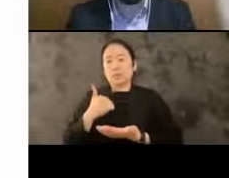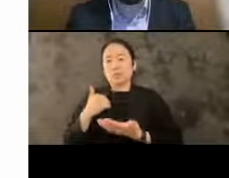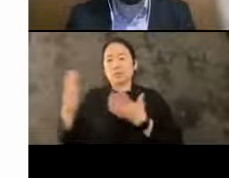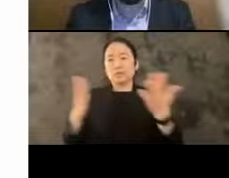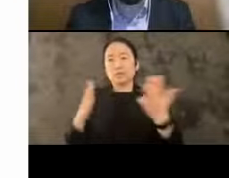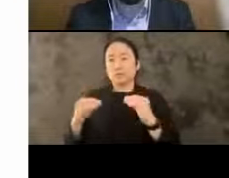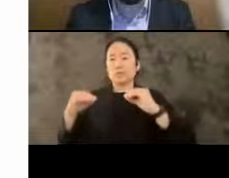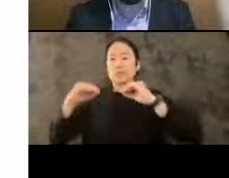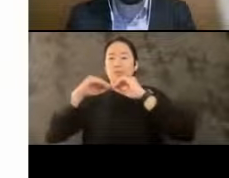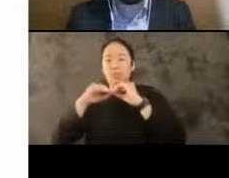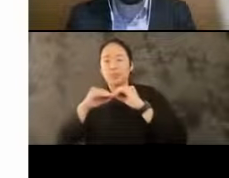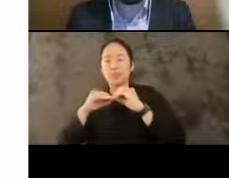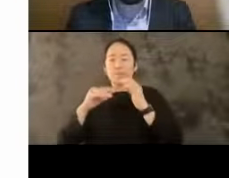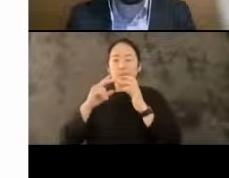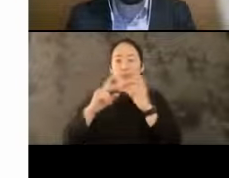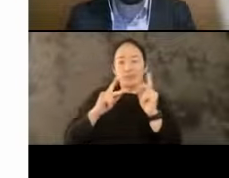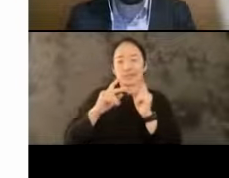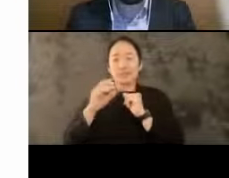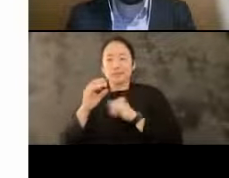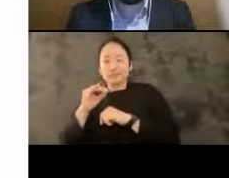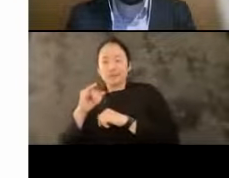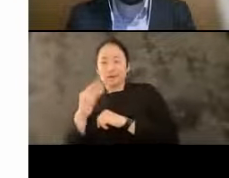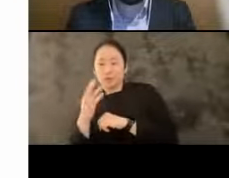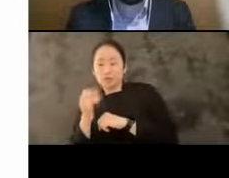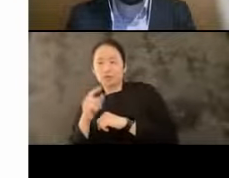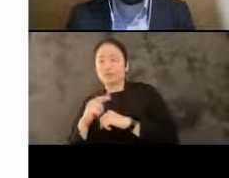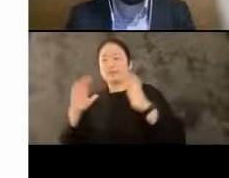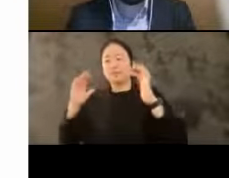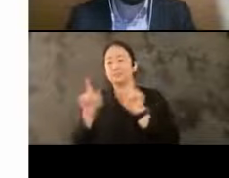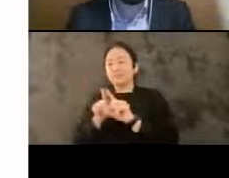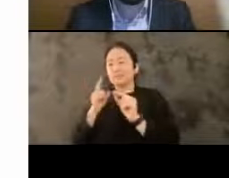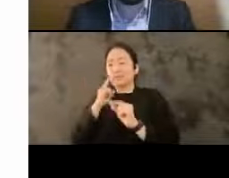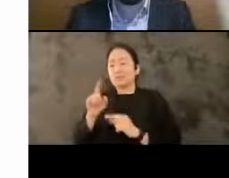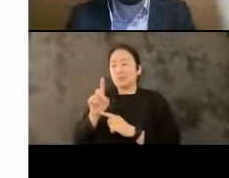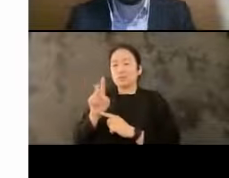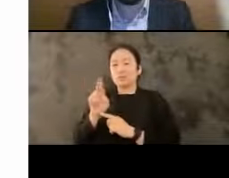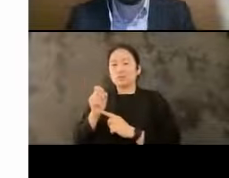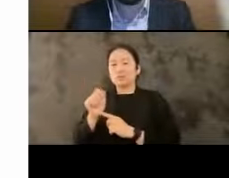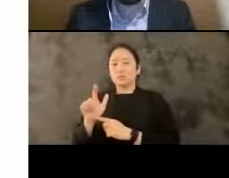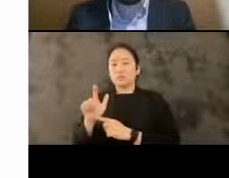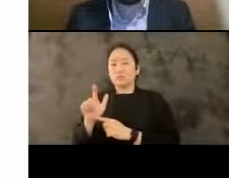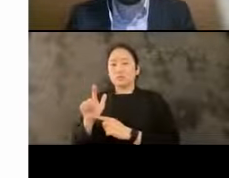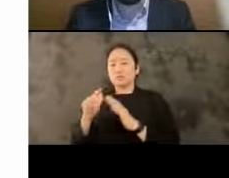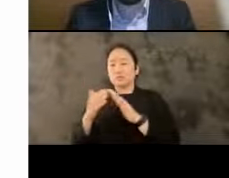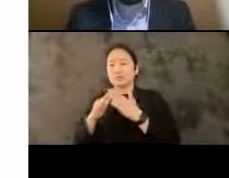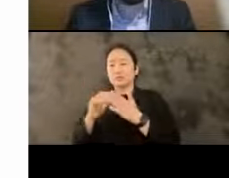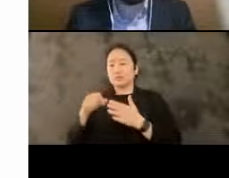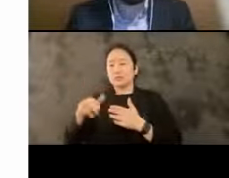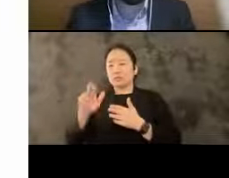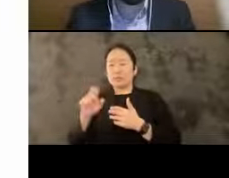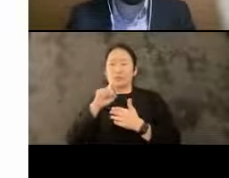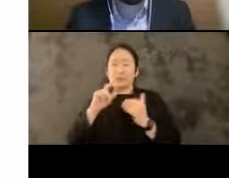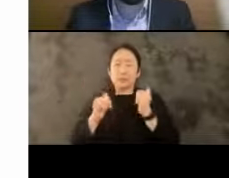average number of people and jobs, and then same for the Drexel Town Square option, but again, they're all pretty similar. And then this